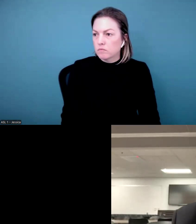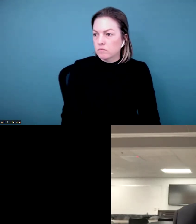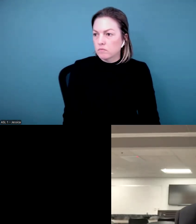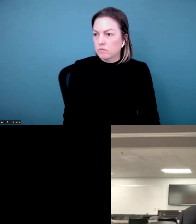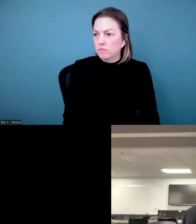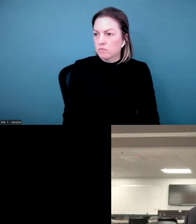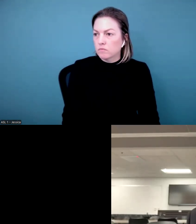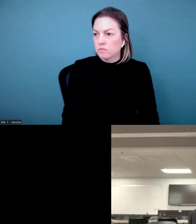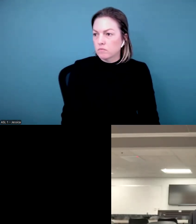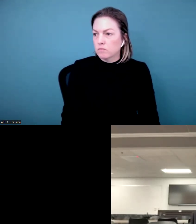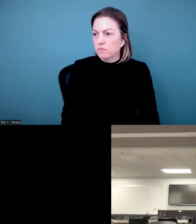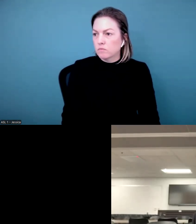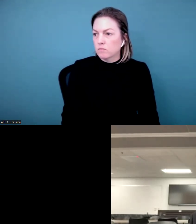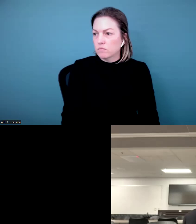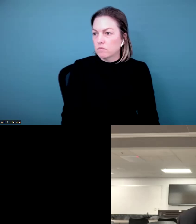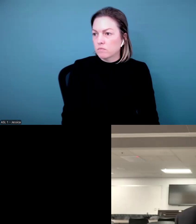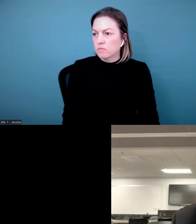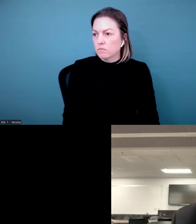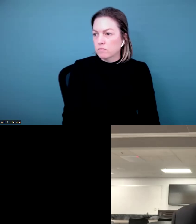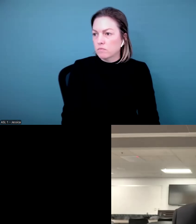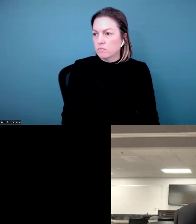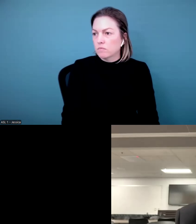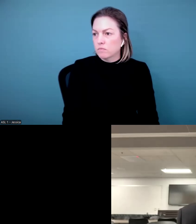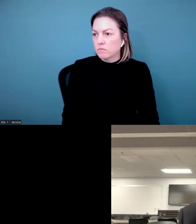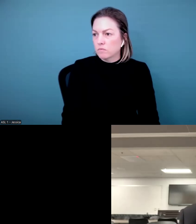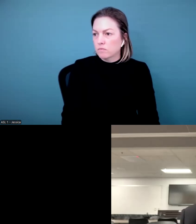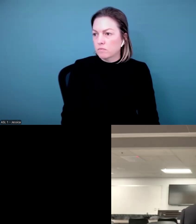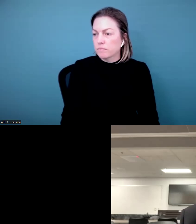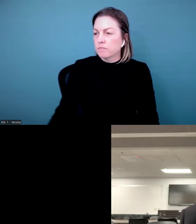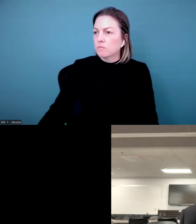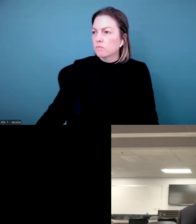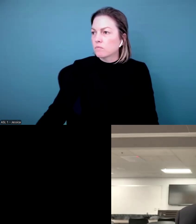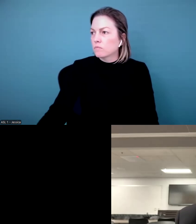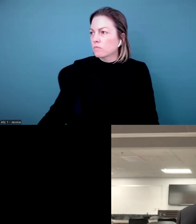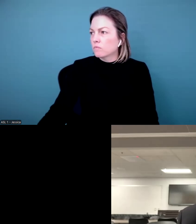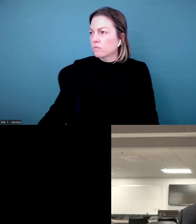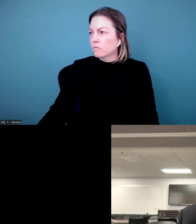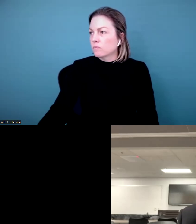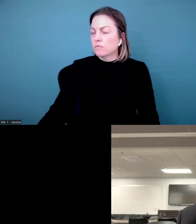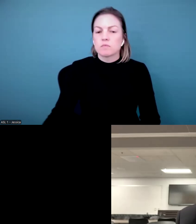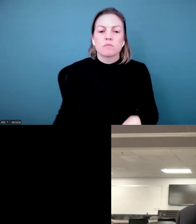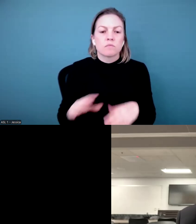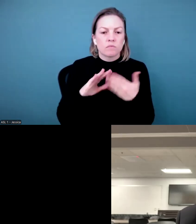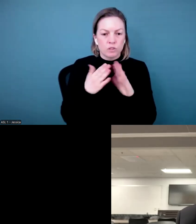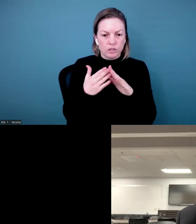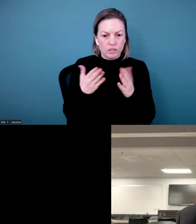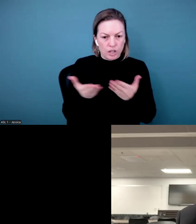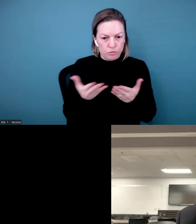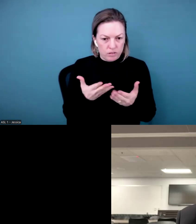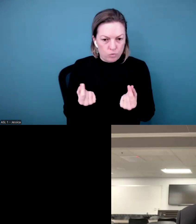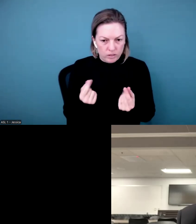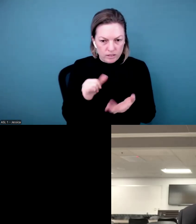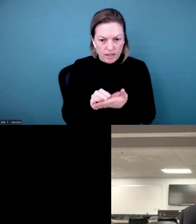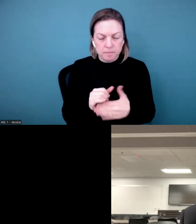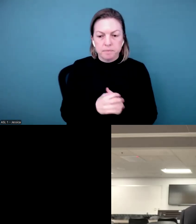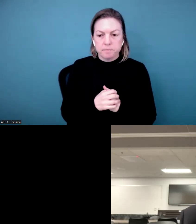Thank you for your continued engagement and dedication. With that,